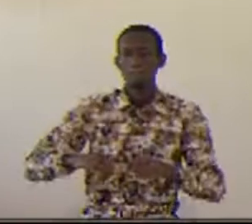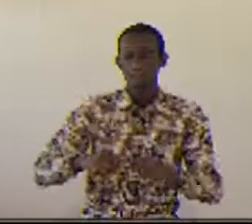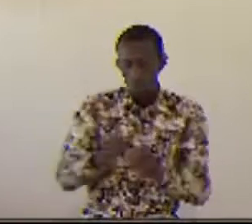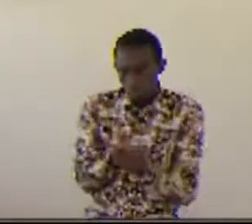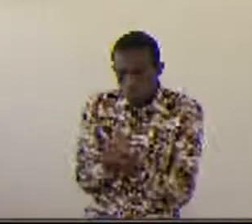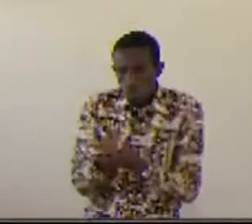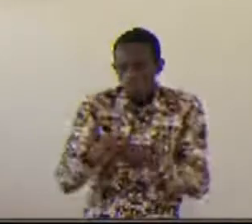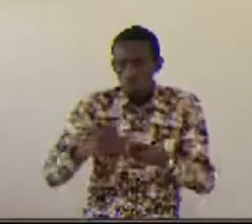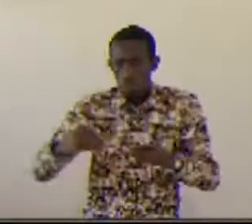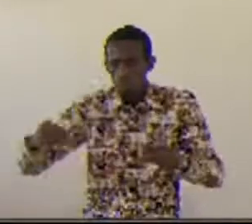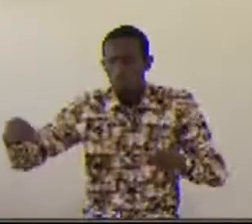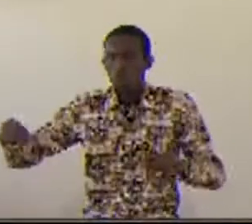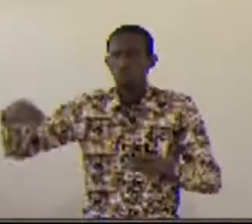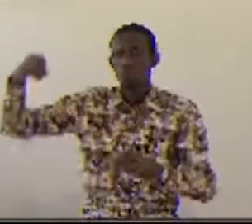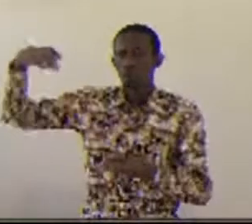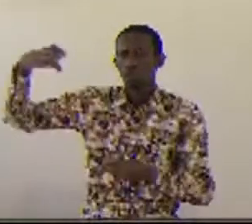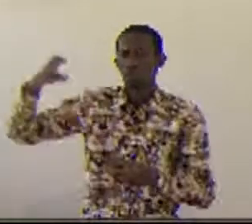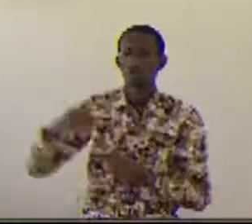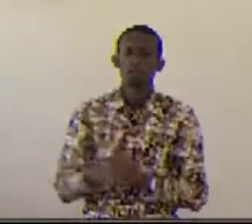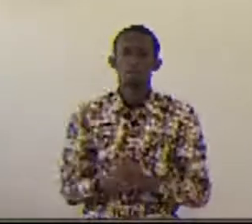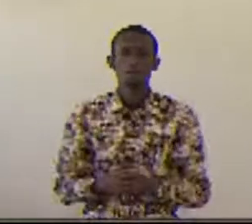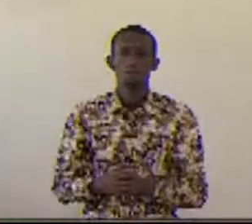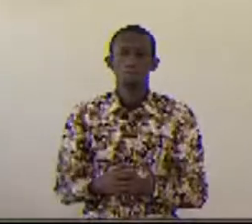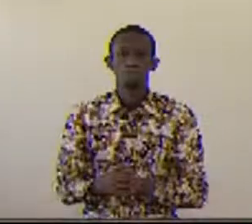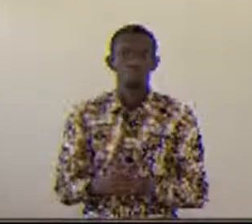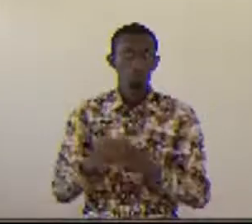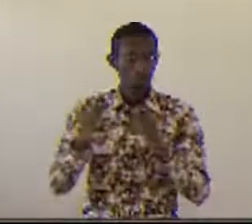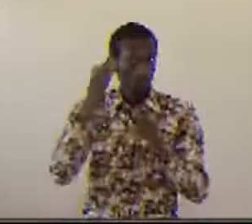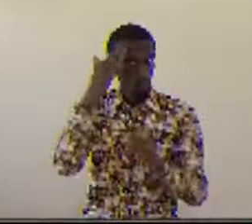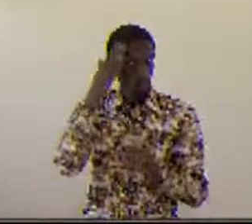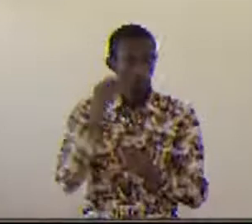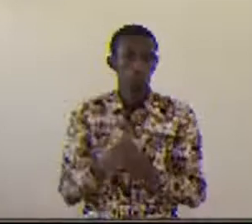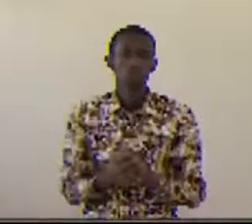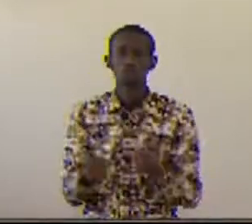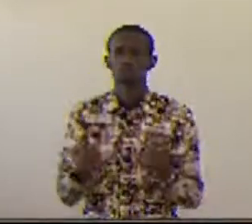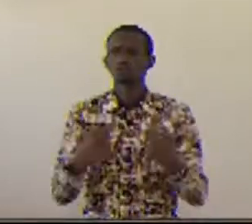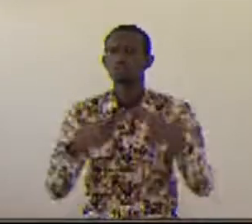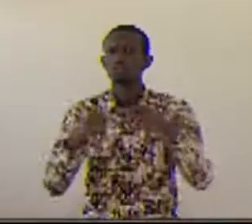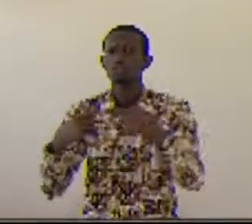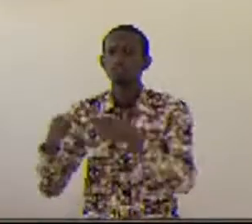And as we know, we said that we have different